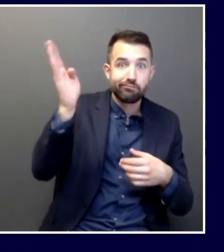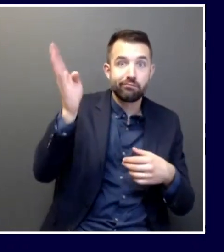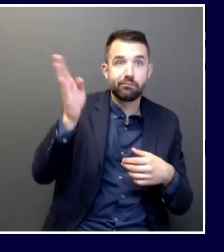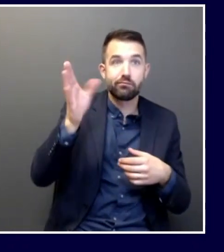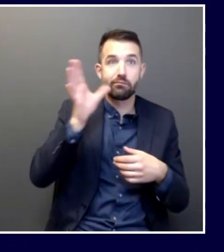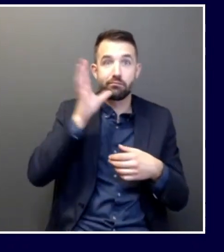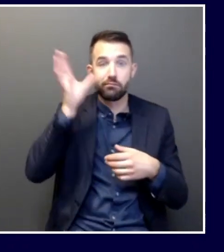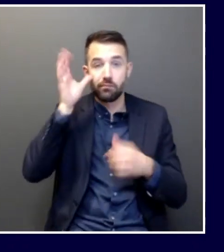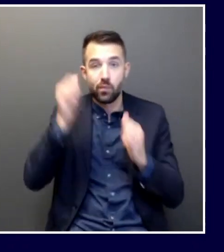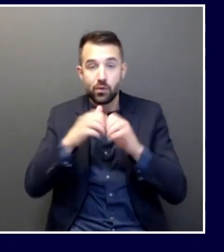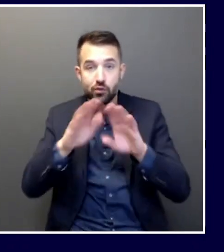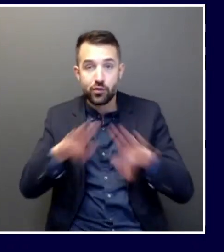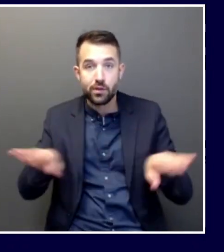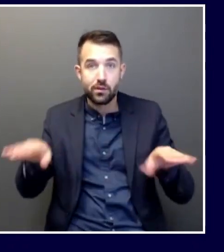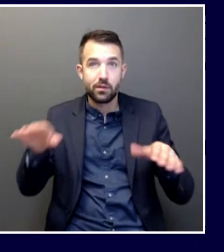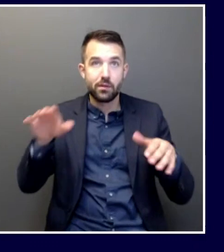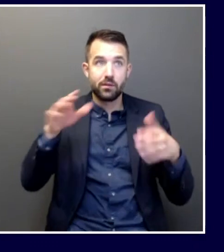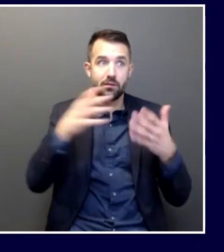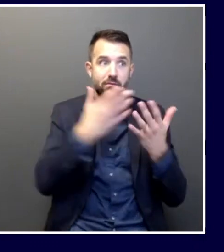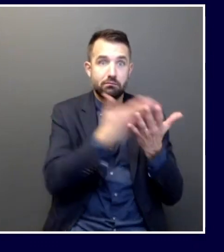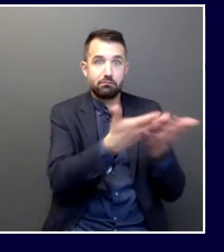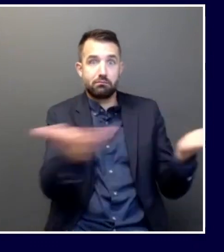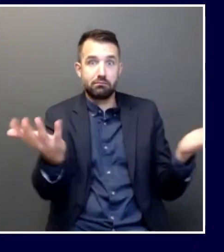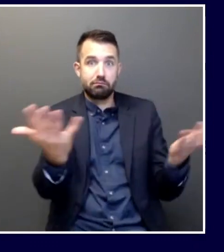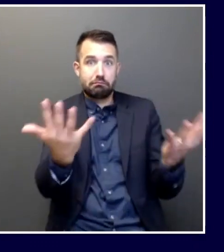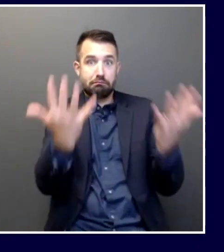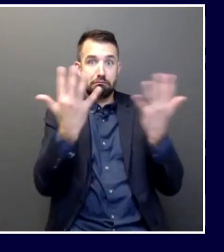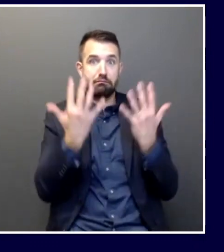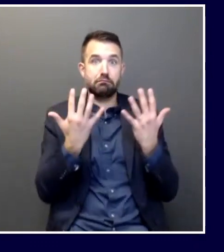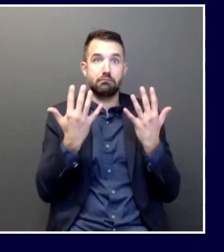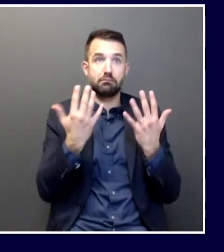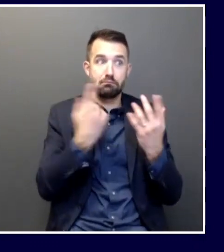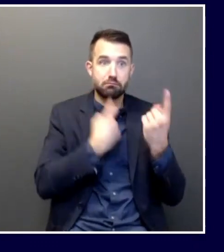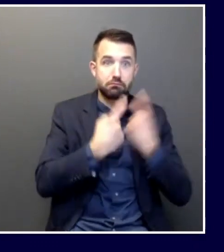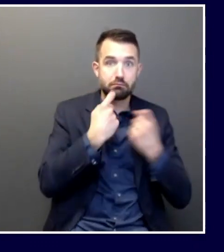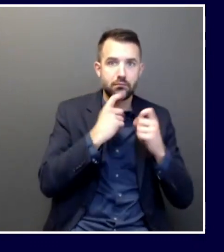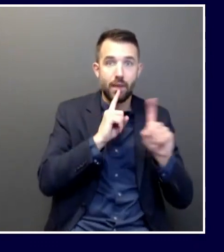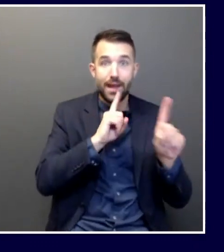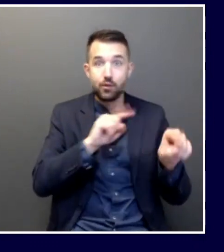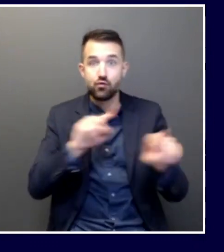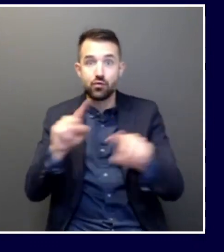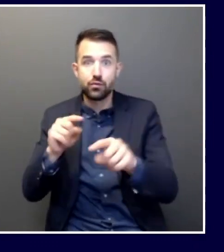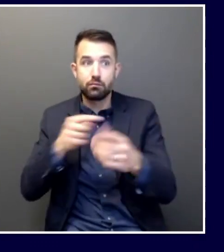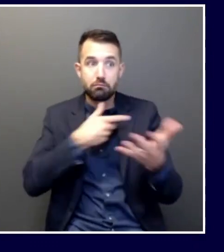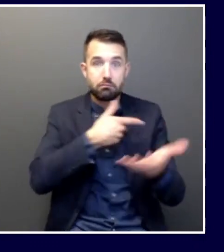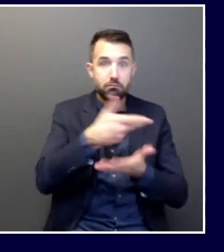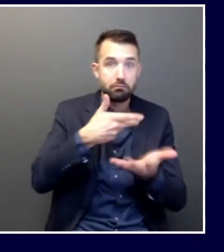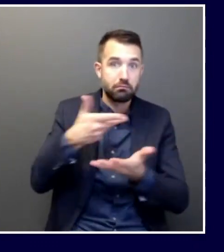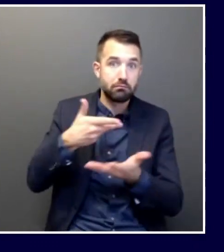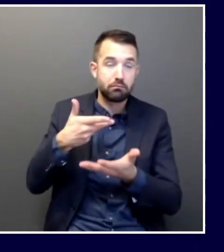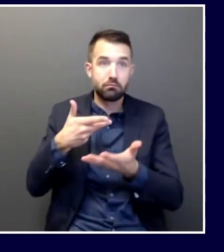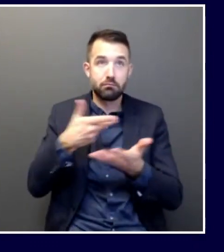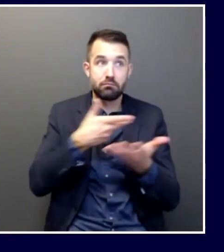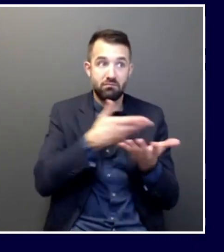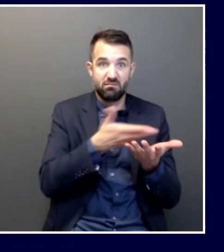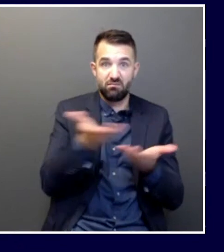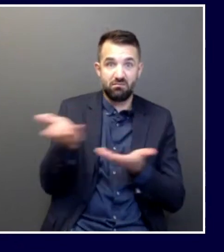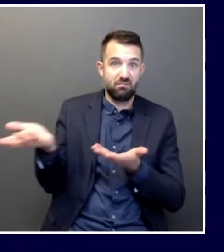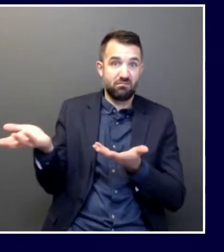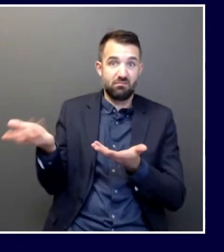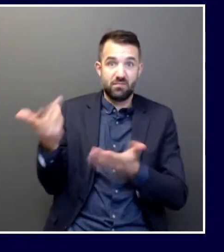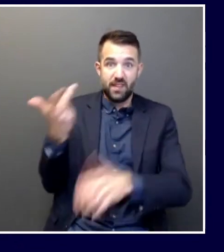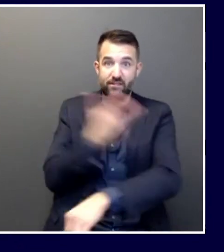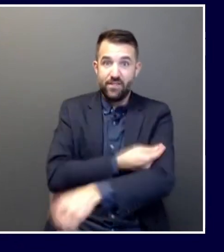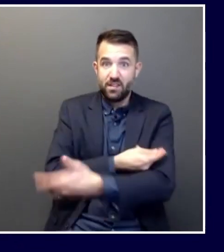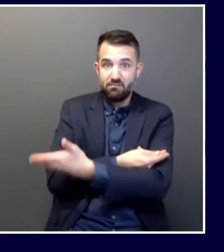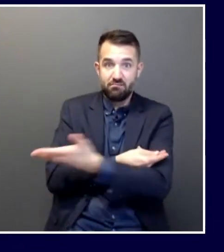be just monitoring, seeing if there's other ways that we could get to those parents in ways that would give them the information that they need to